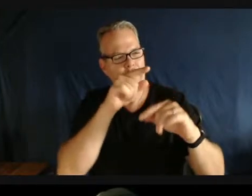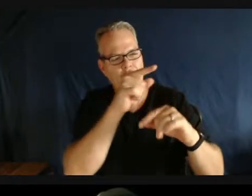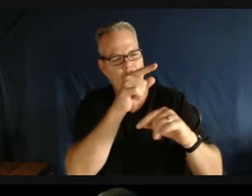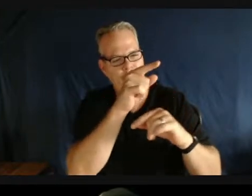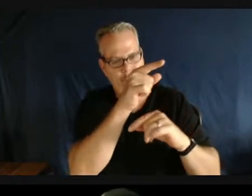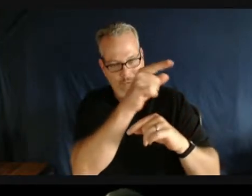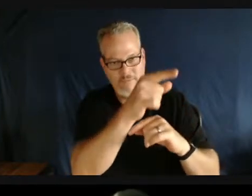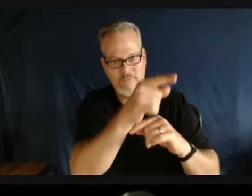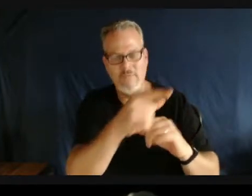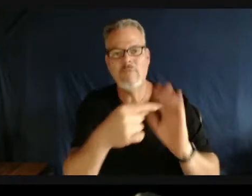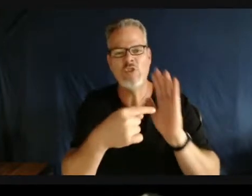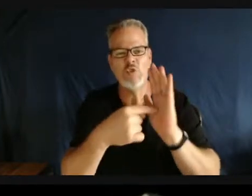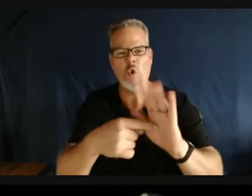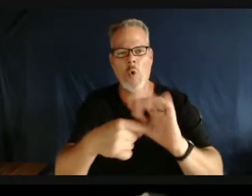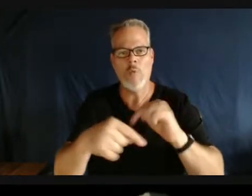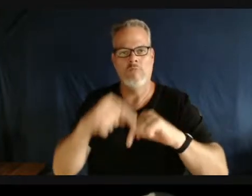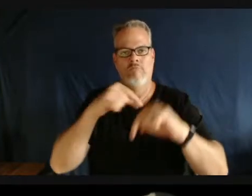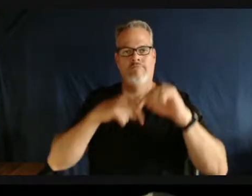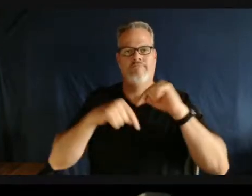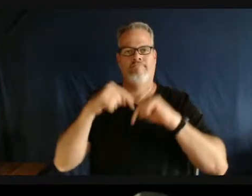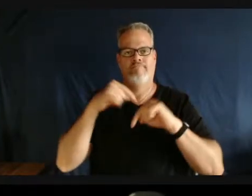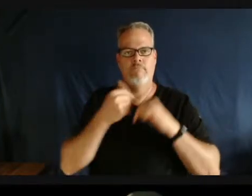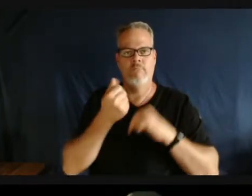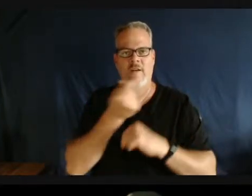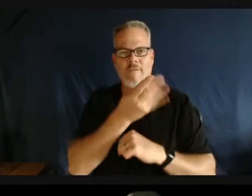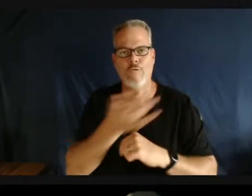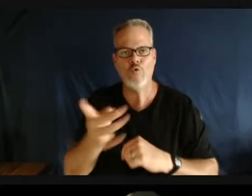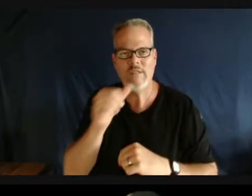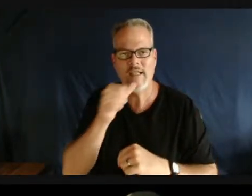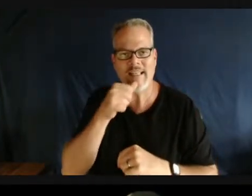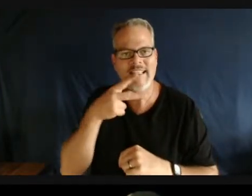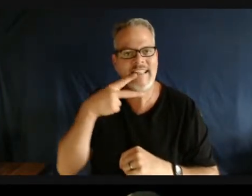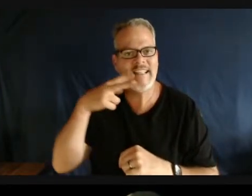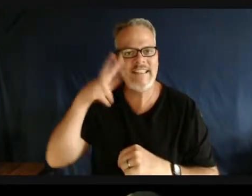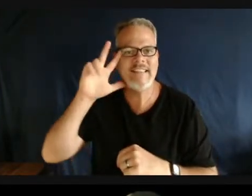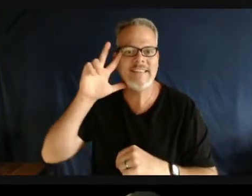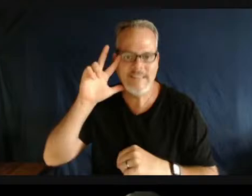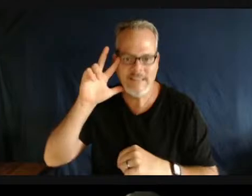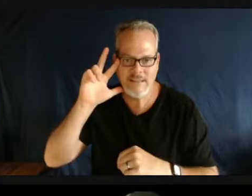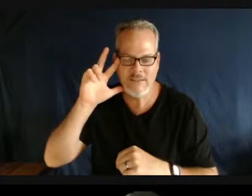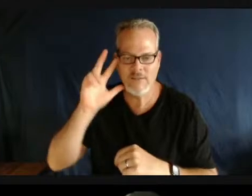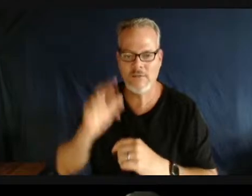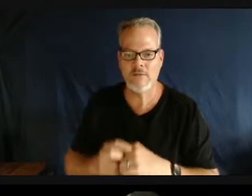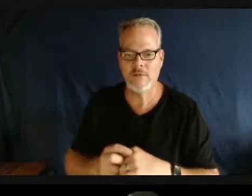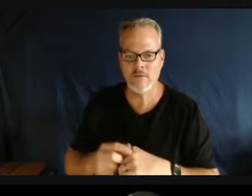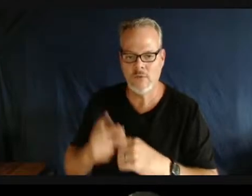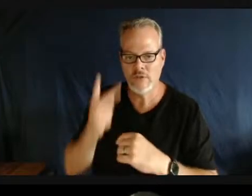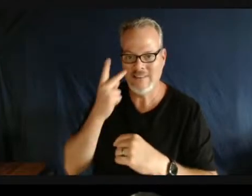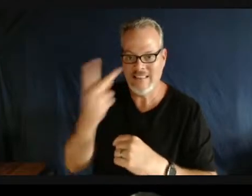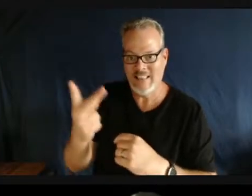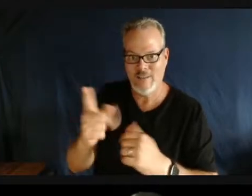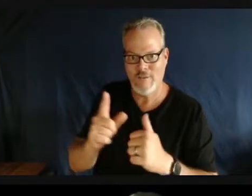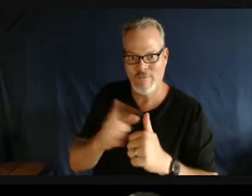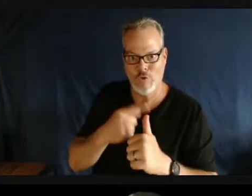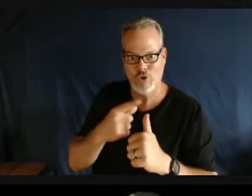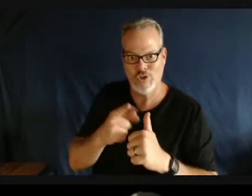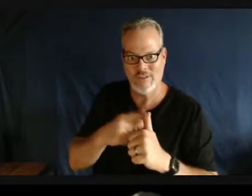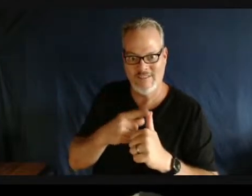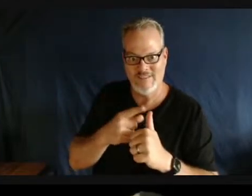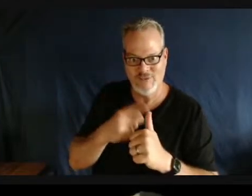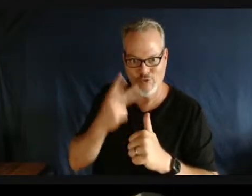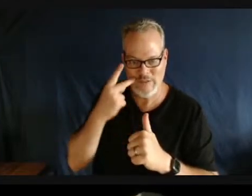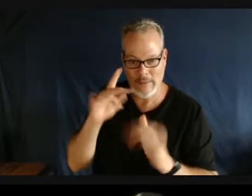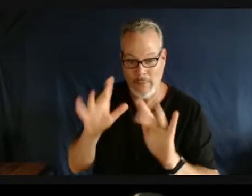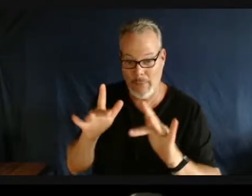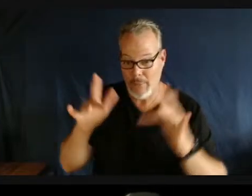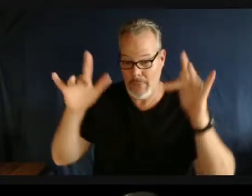me pull this back to a couple of days ago, where we have the beginning of our low-level eruption, and the glow and VOG comes up. You see it's